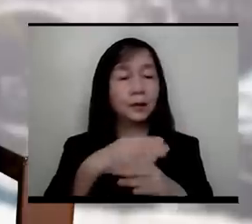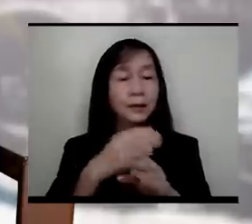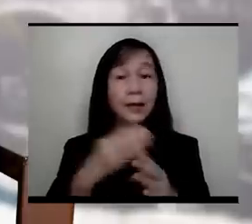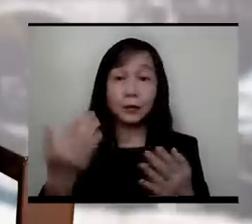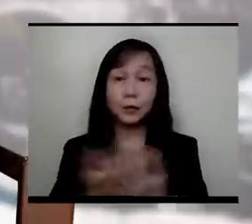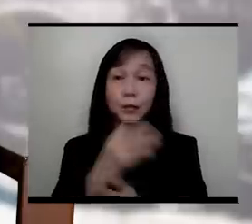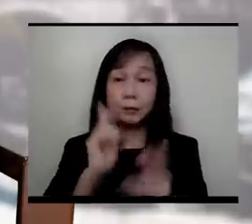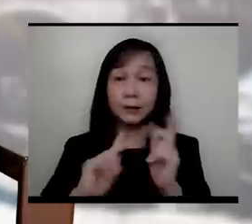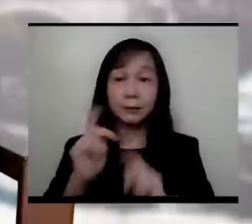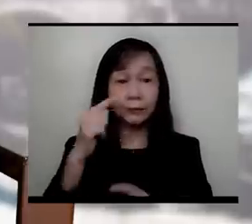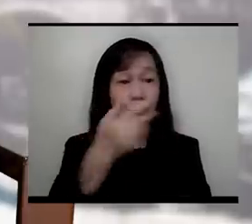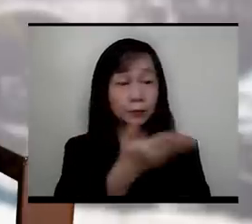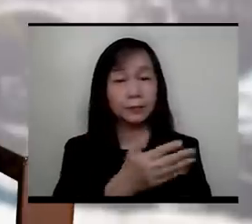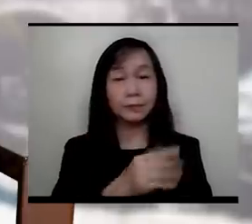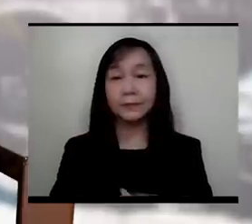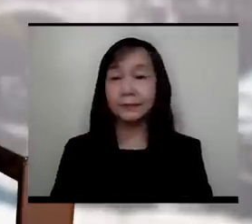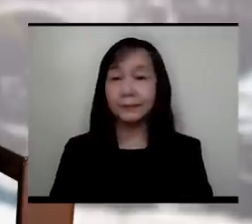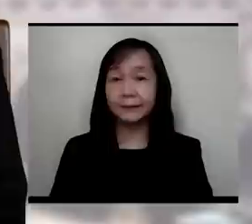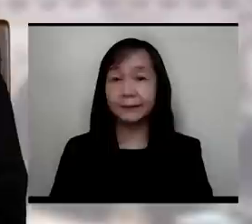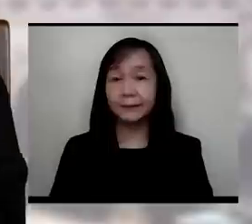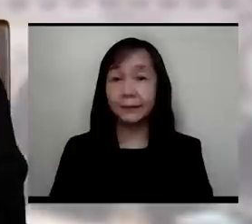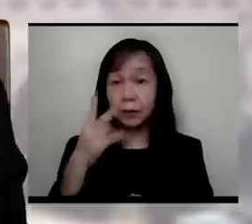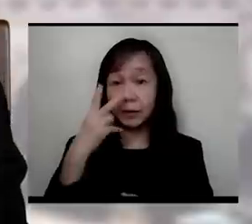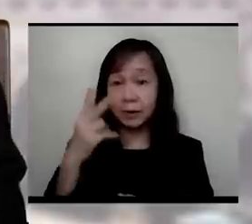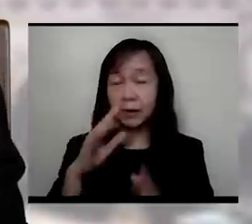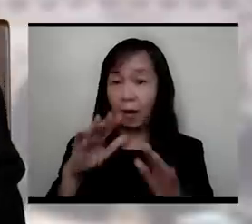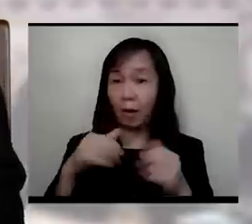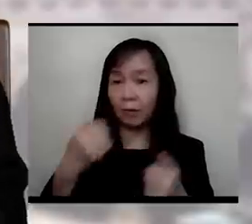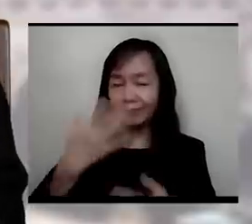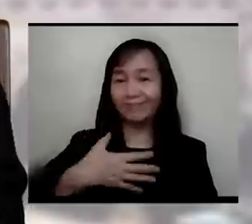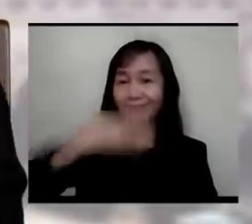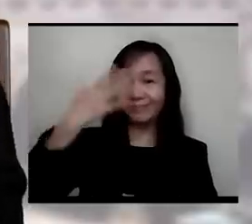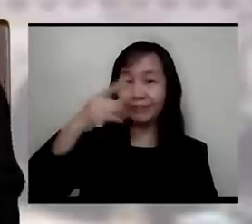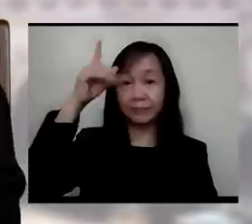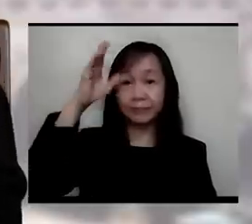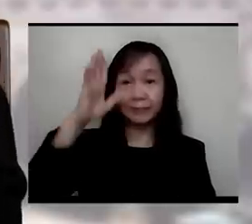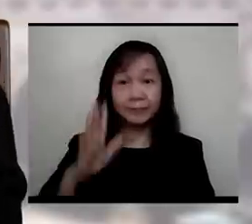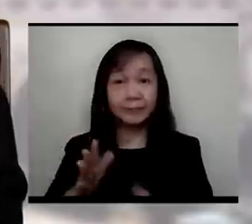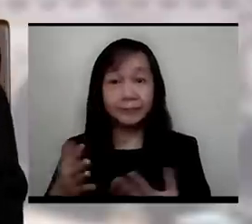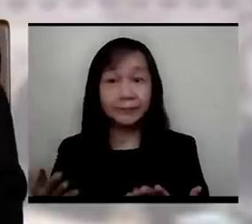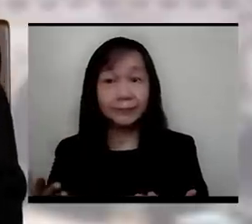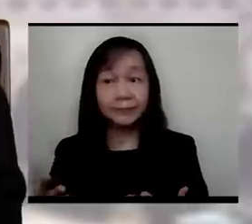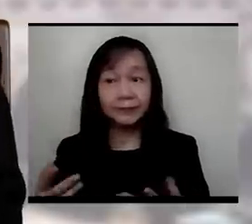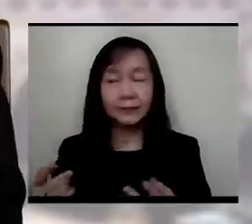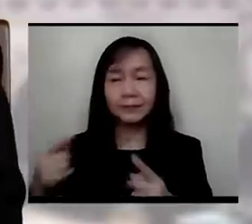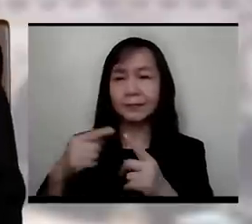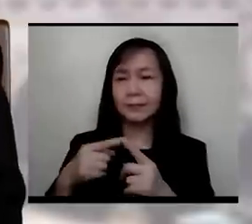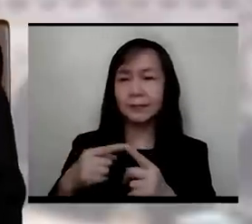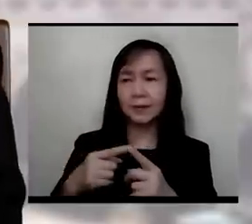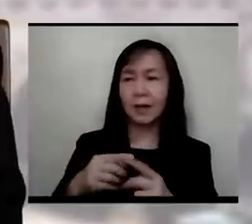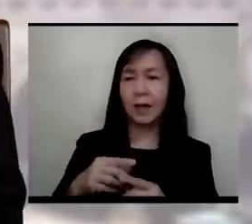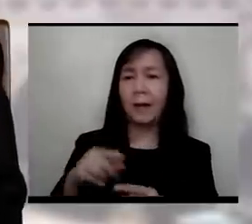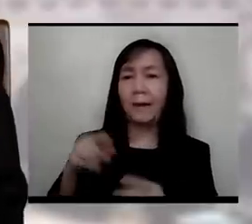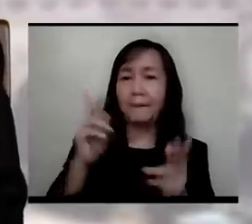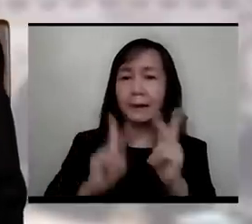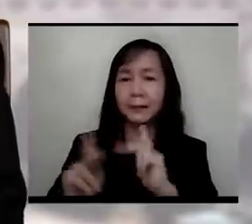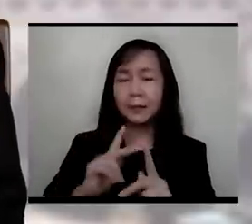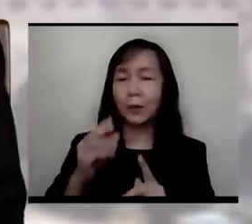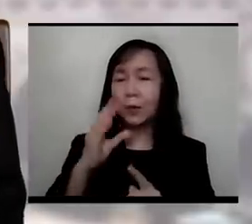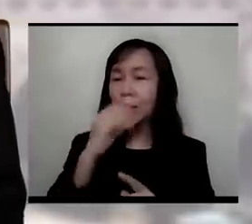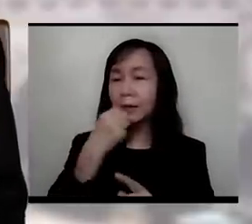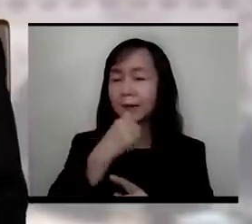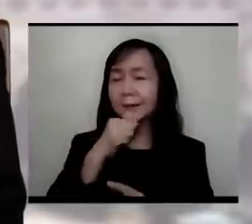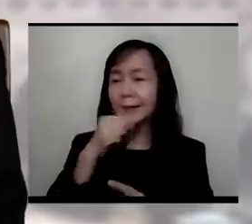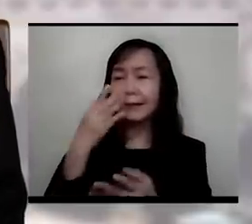create a new people for you Okay, you see how the anger of God Towards an ungrateful